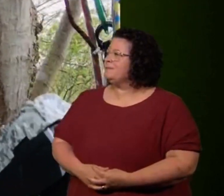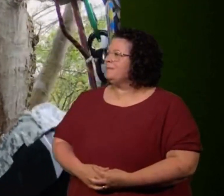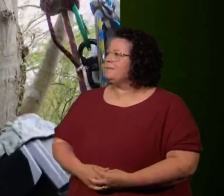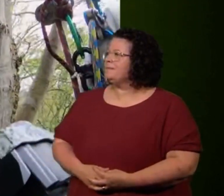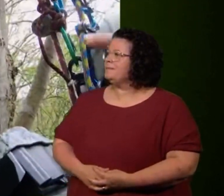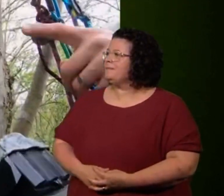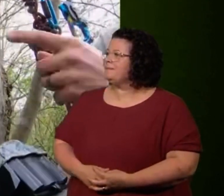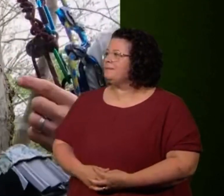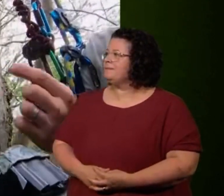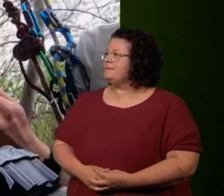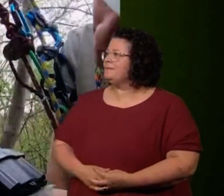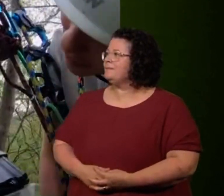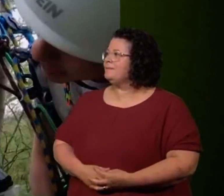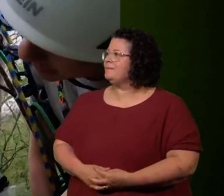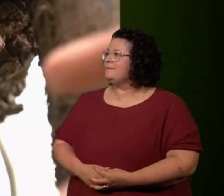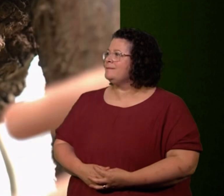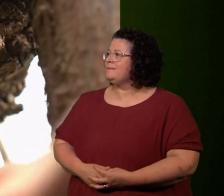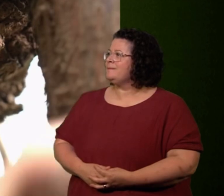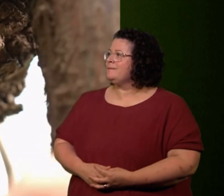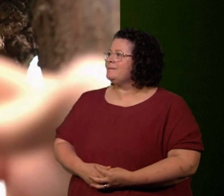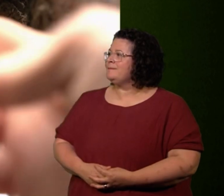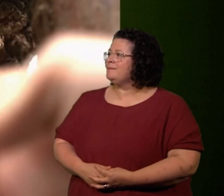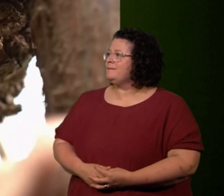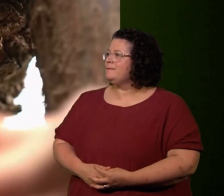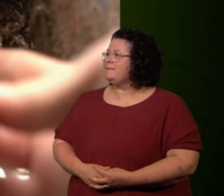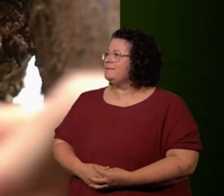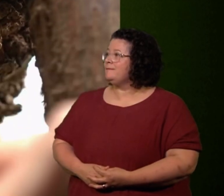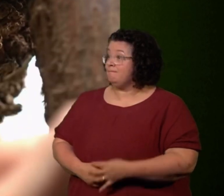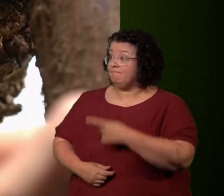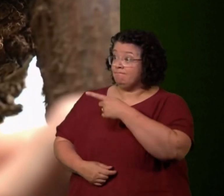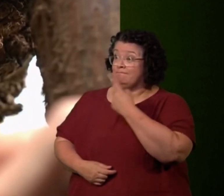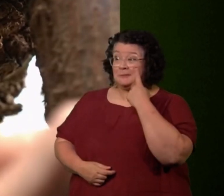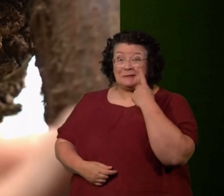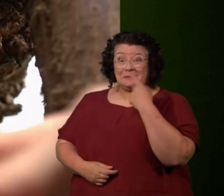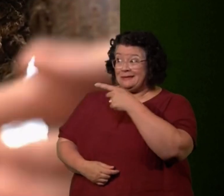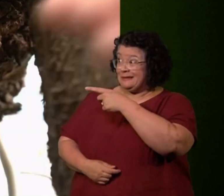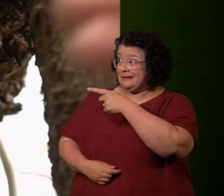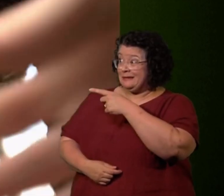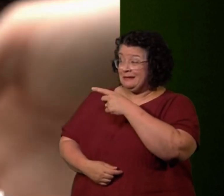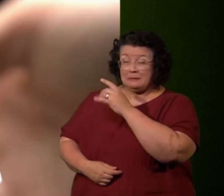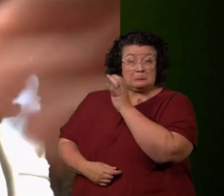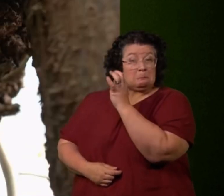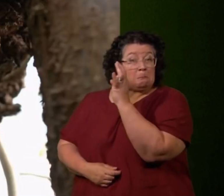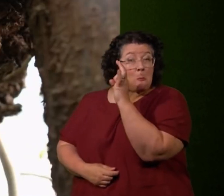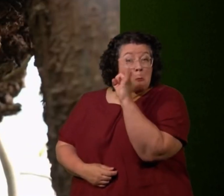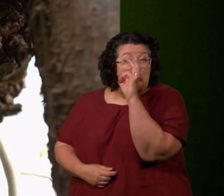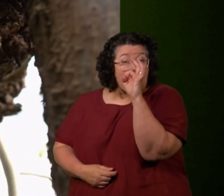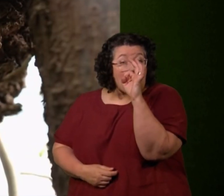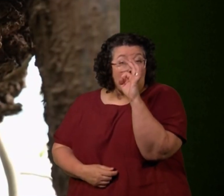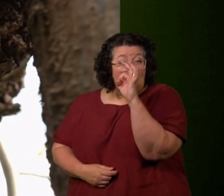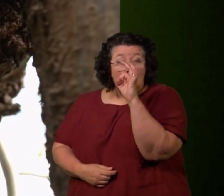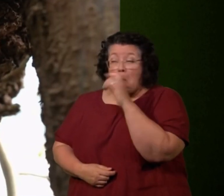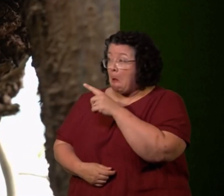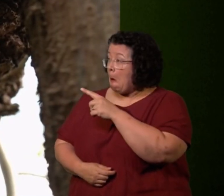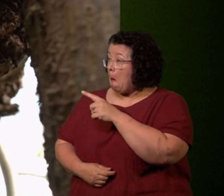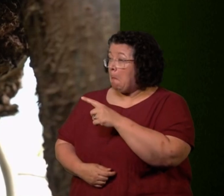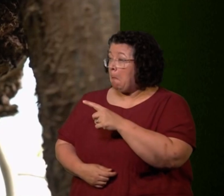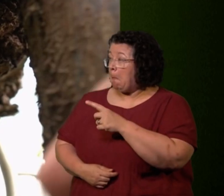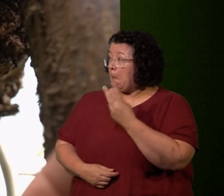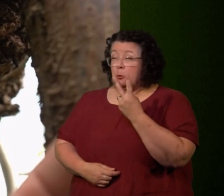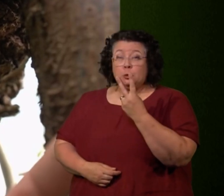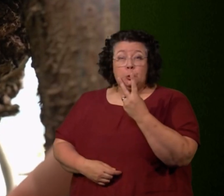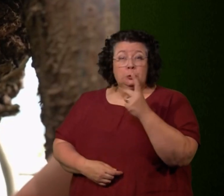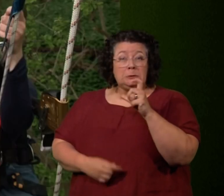So the roost is just ahead of us here. This is it. That tiny thing there. And the entrance is only maybe a